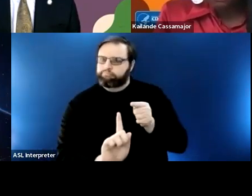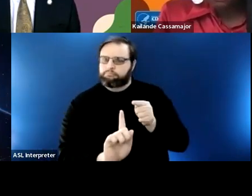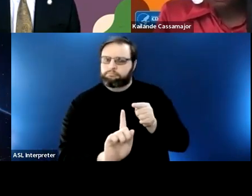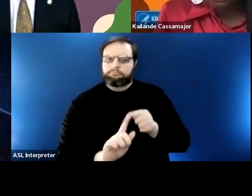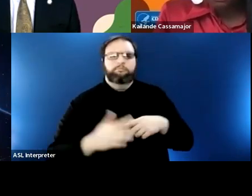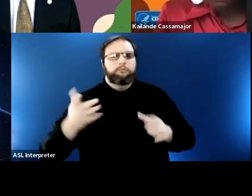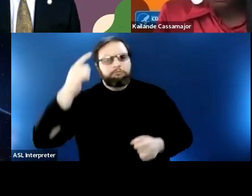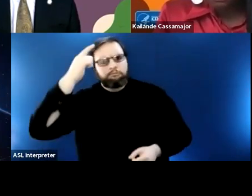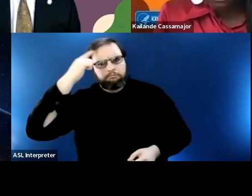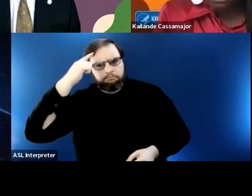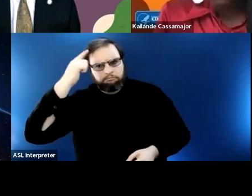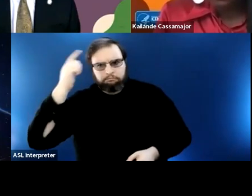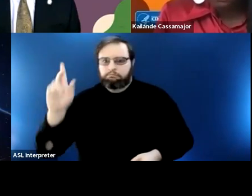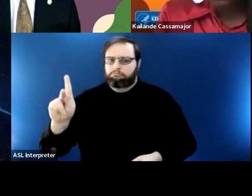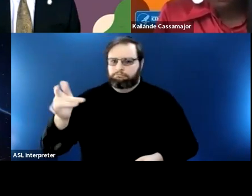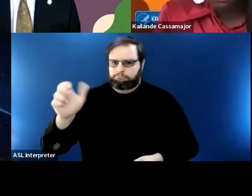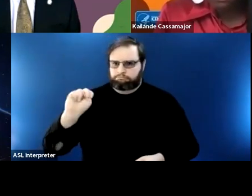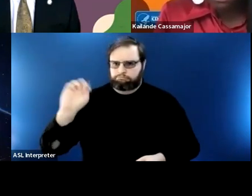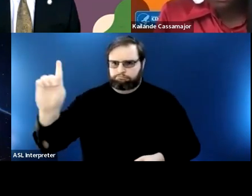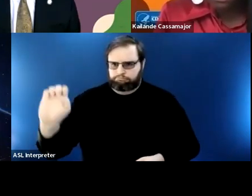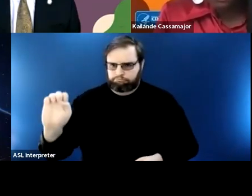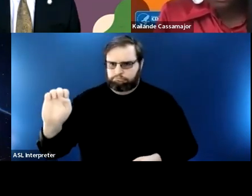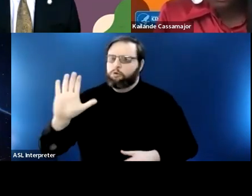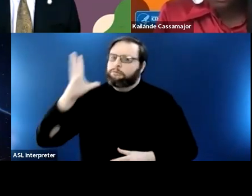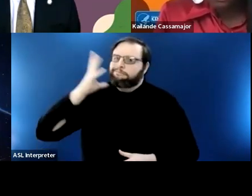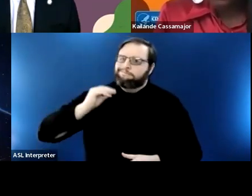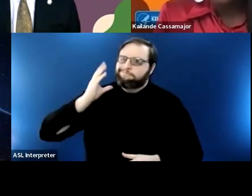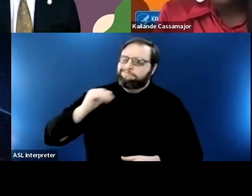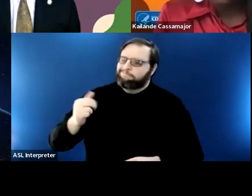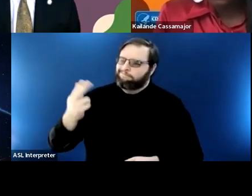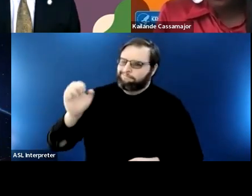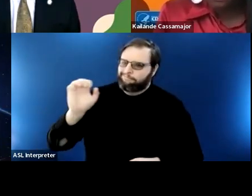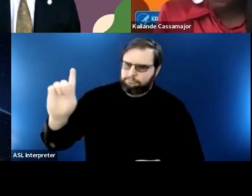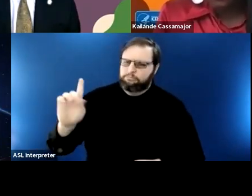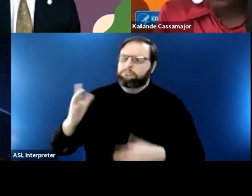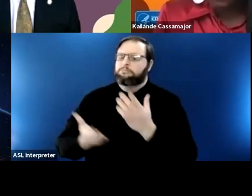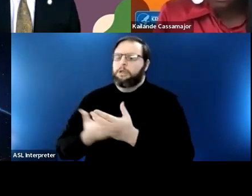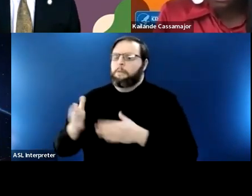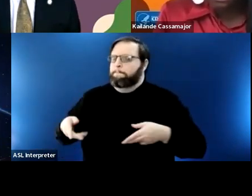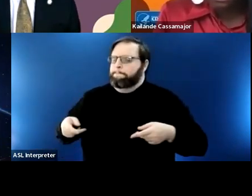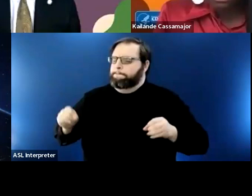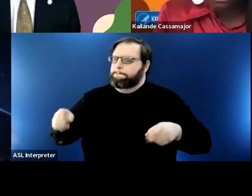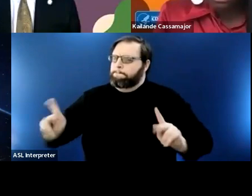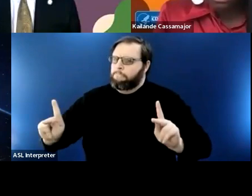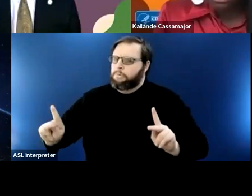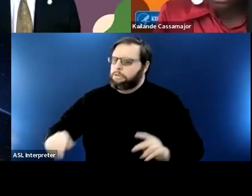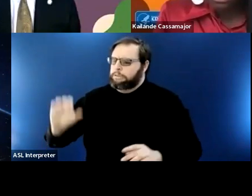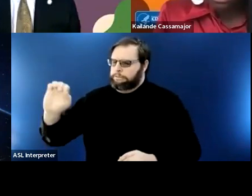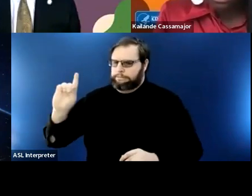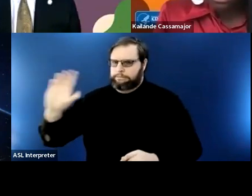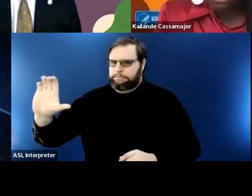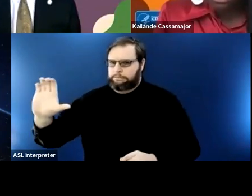thoughts about that, Kaylin? Thinking about to your experience at Howard, what would be some opportunities that CDC could use to collaborate